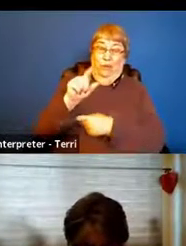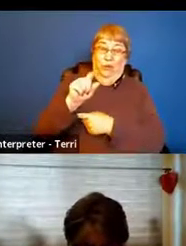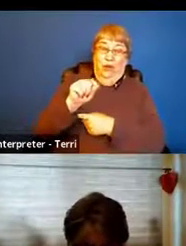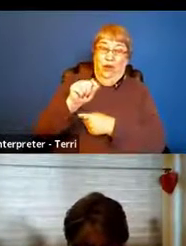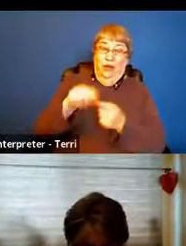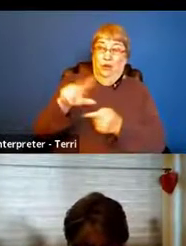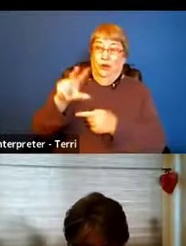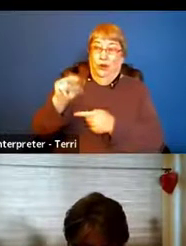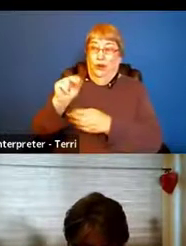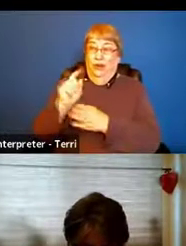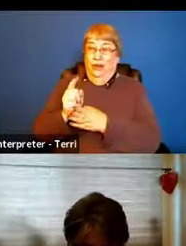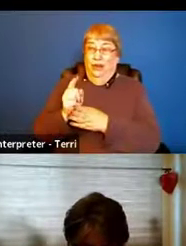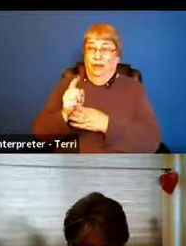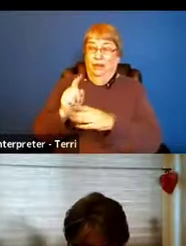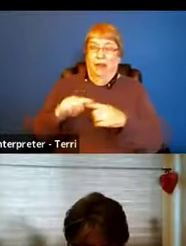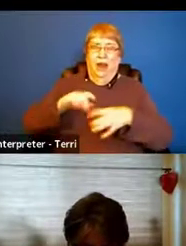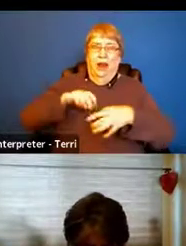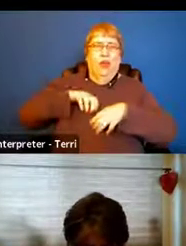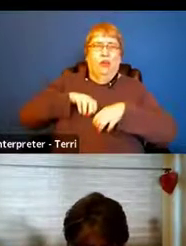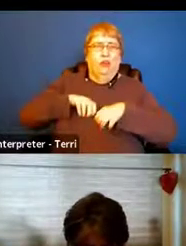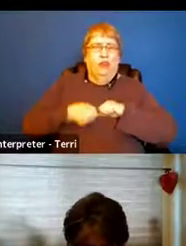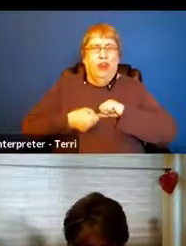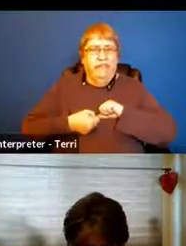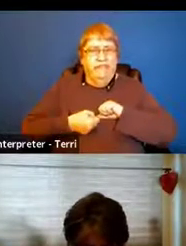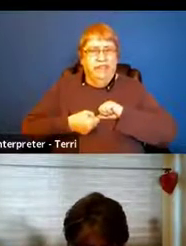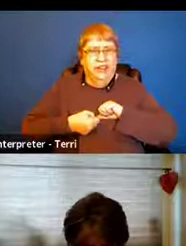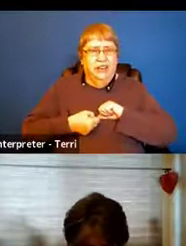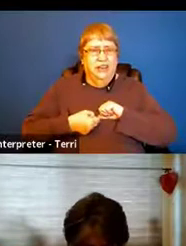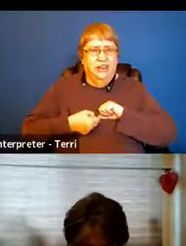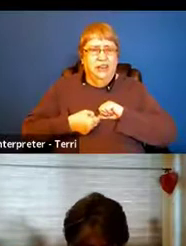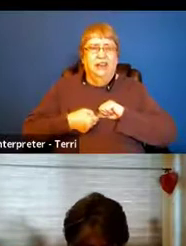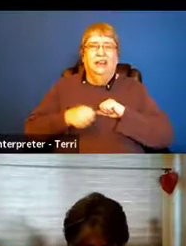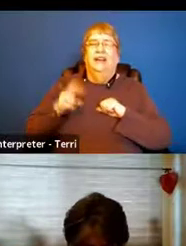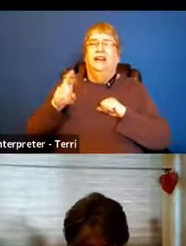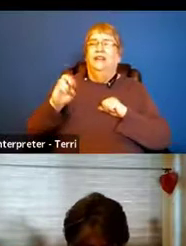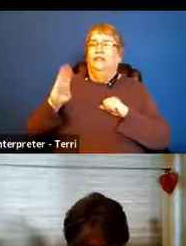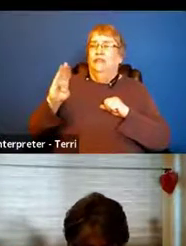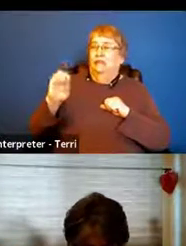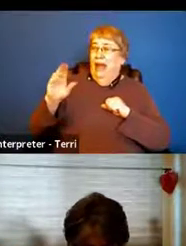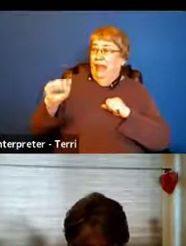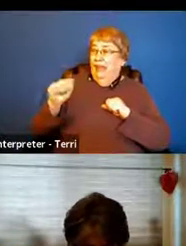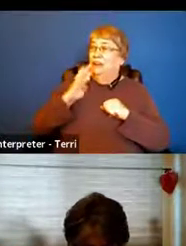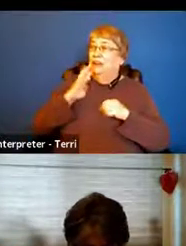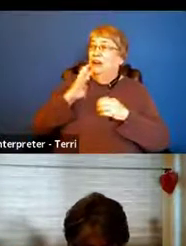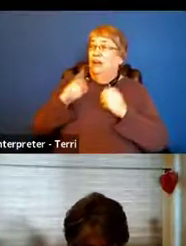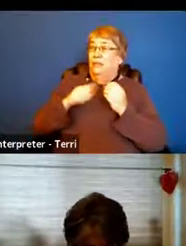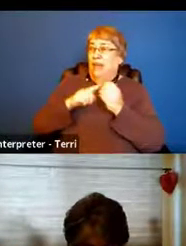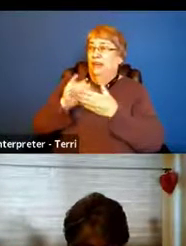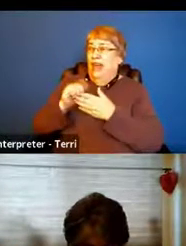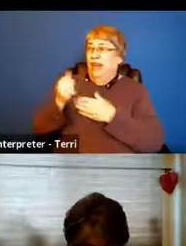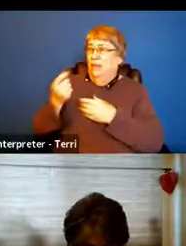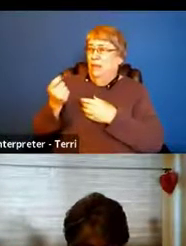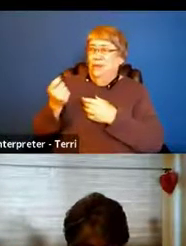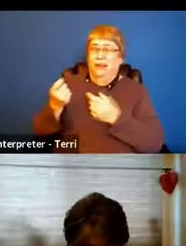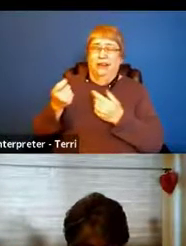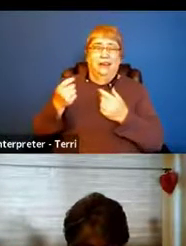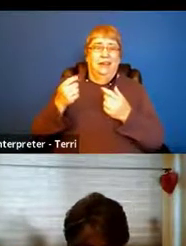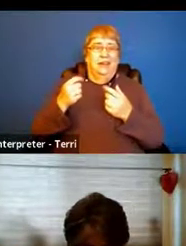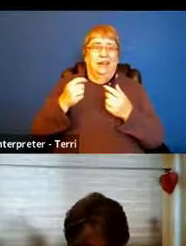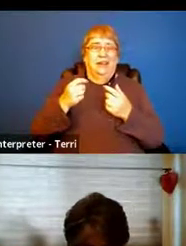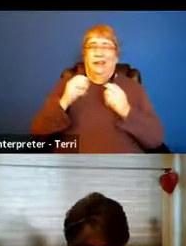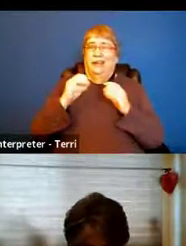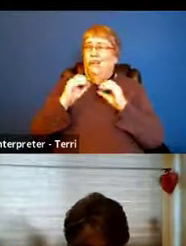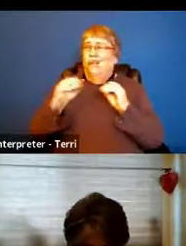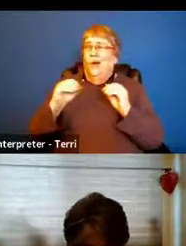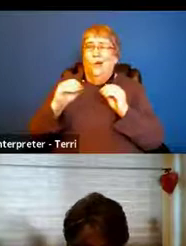but grief and loss is something that's huge. I mean, Rebecca spoke about several things with grief and loss in terms of lack of